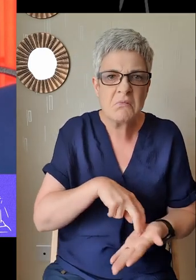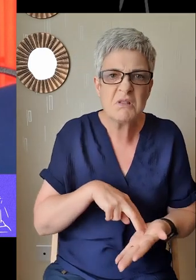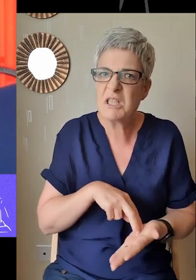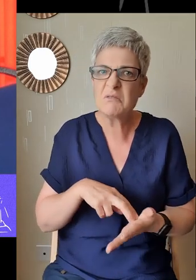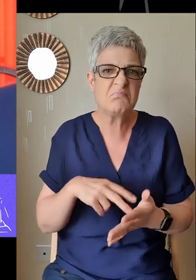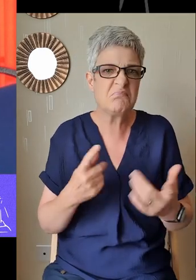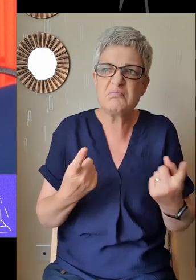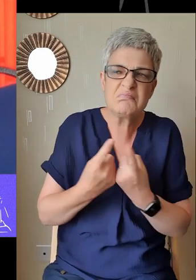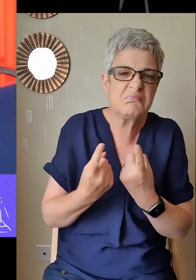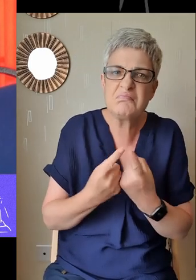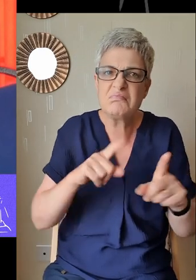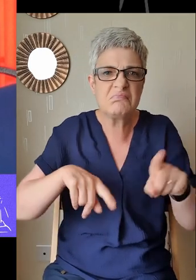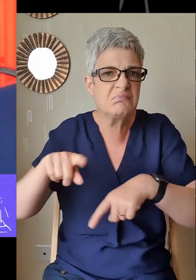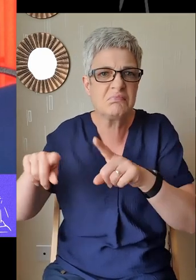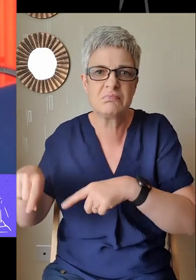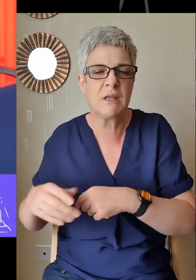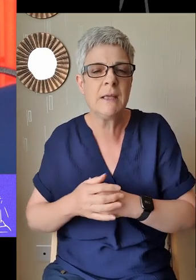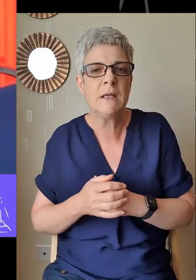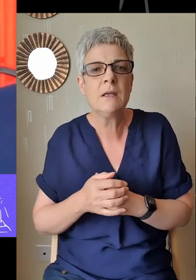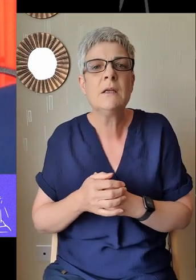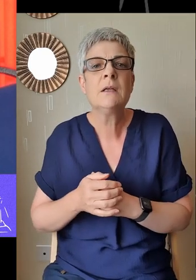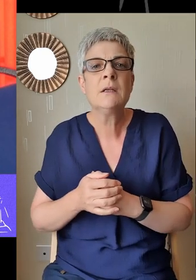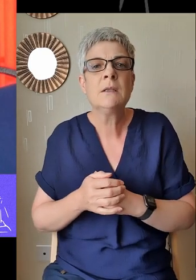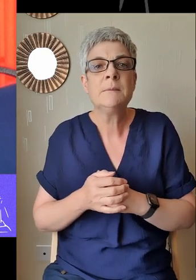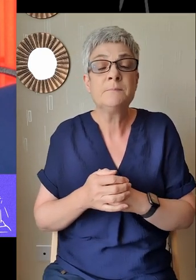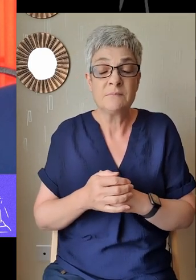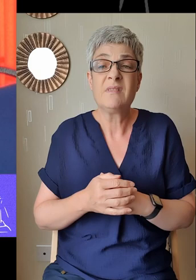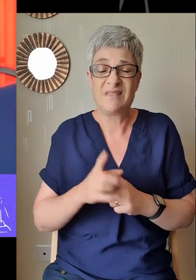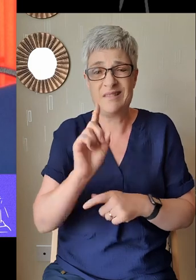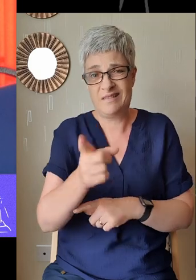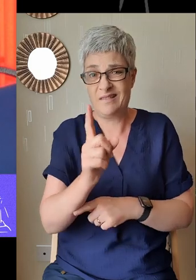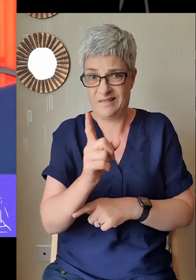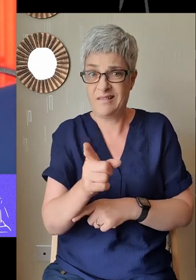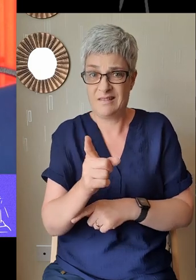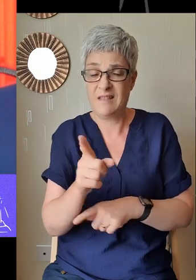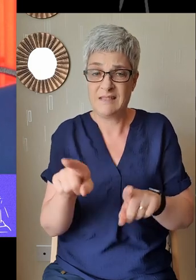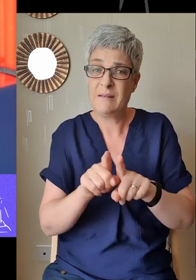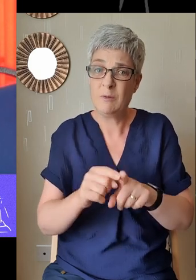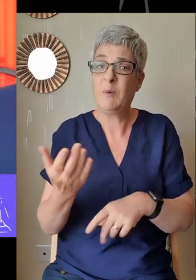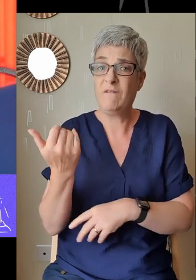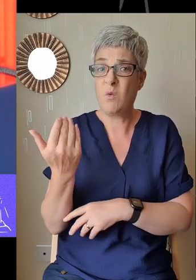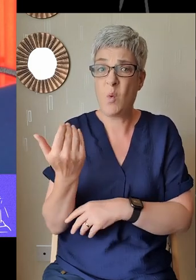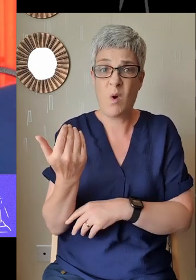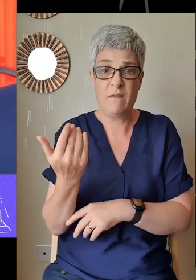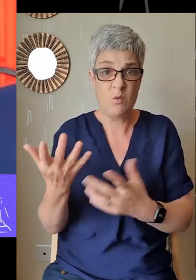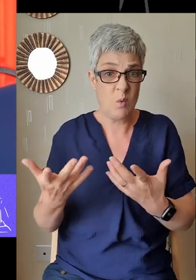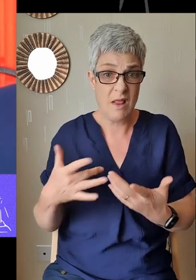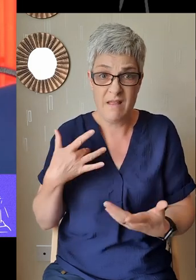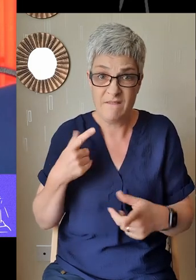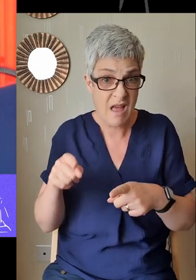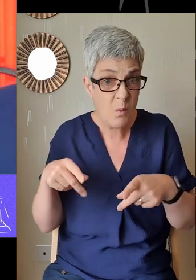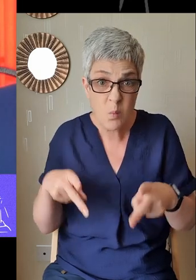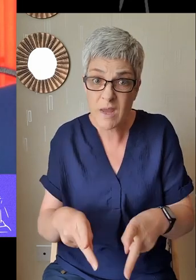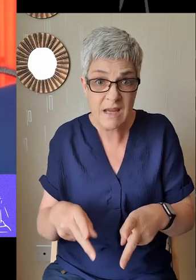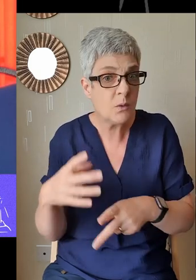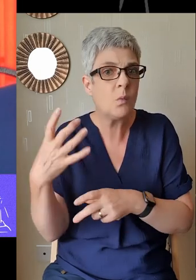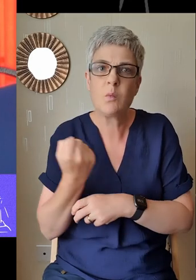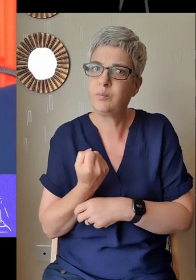like. I warn you, as I did before, that those who live like this will not inherit the kingdom of God.